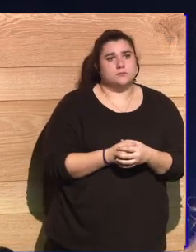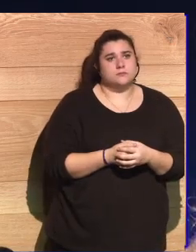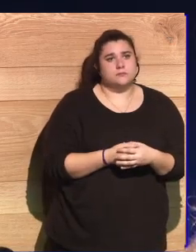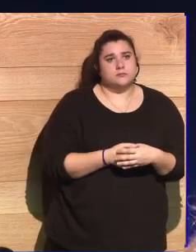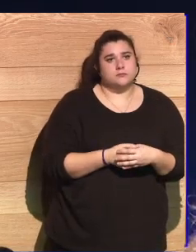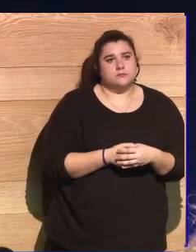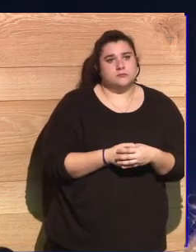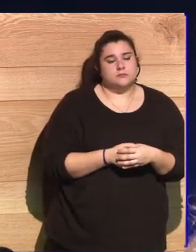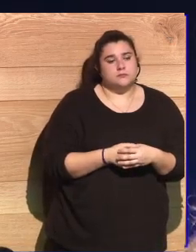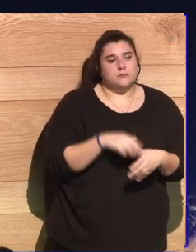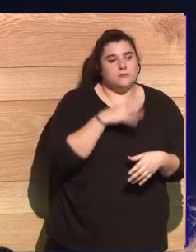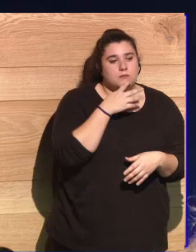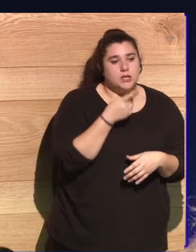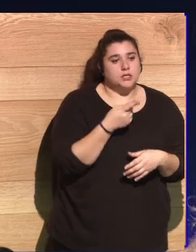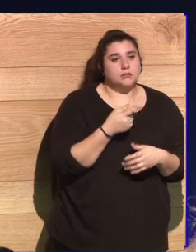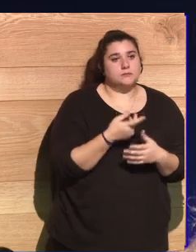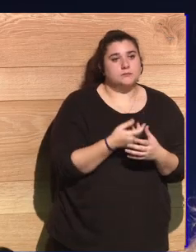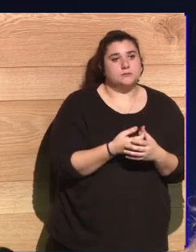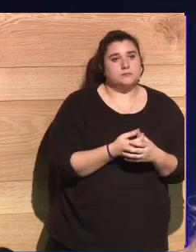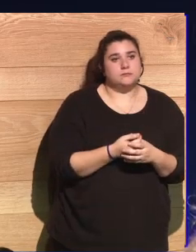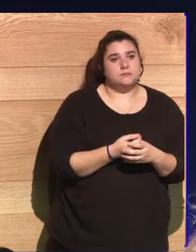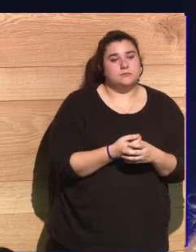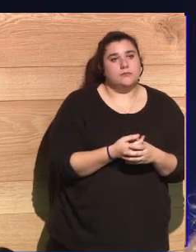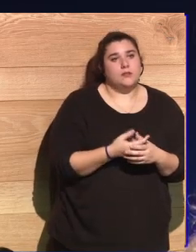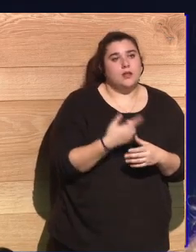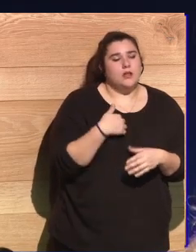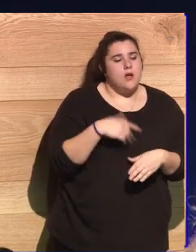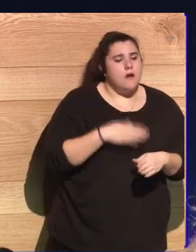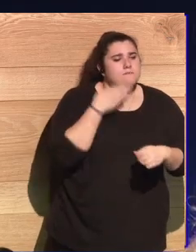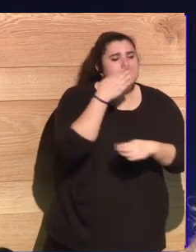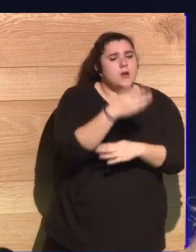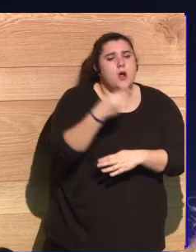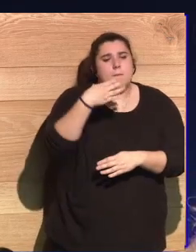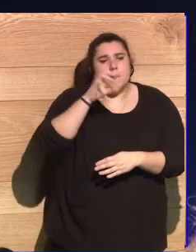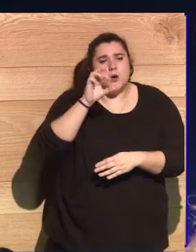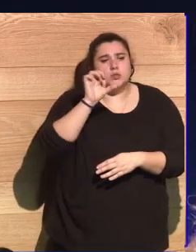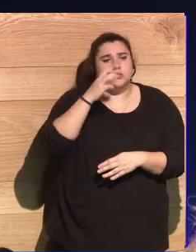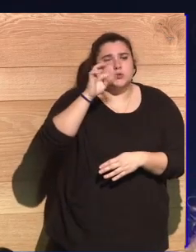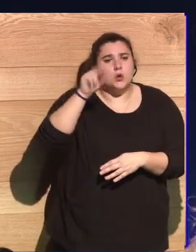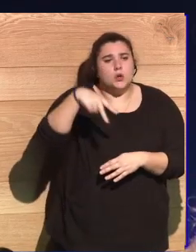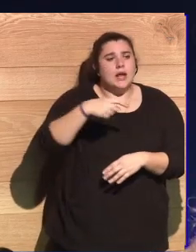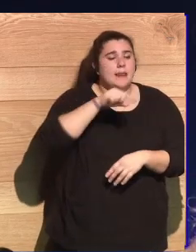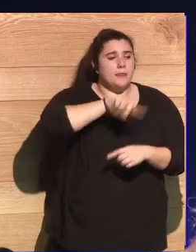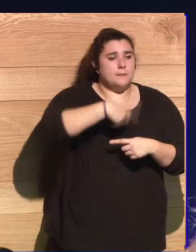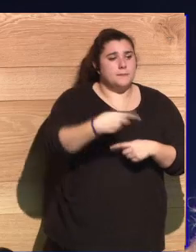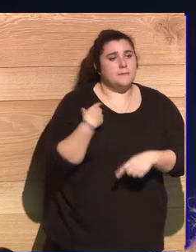So I had to take a long train journey up to Boston, and then switch to local trains to go. And I got to